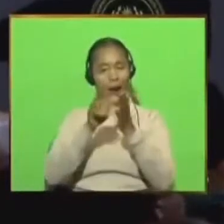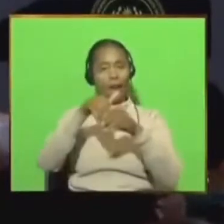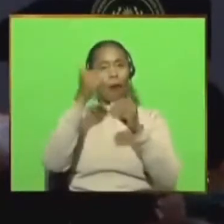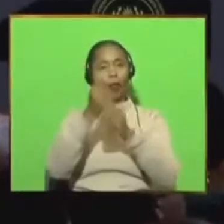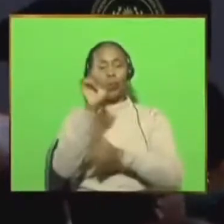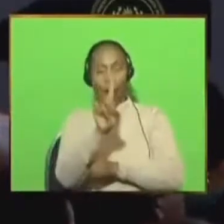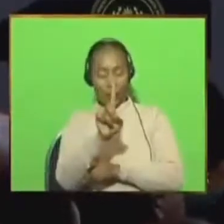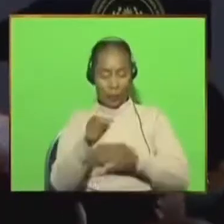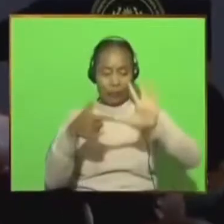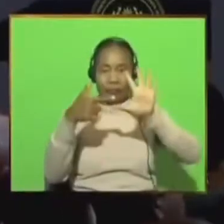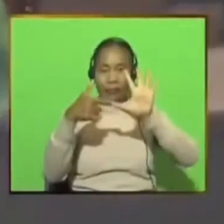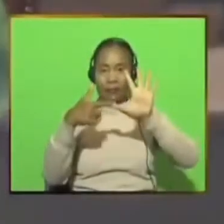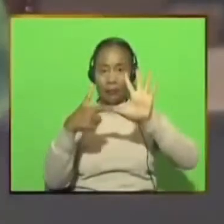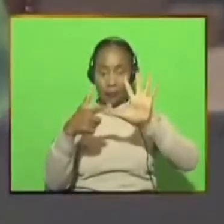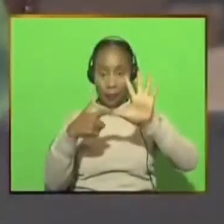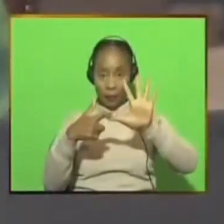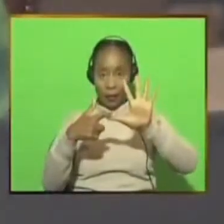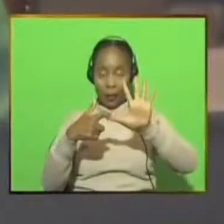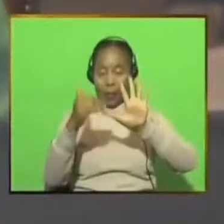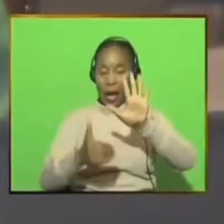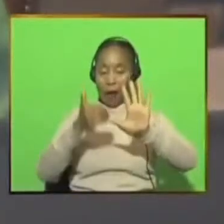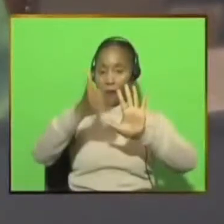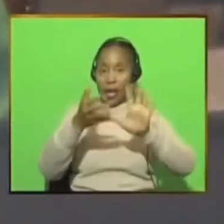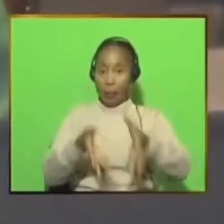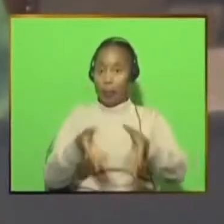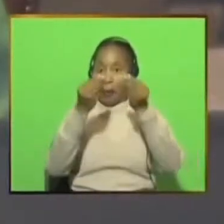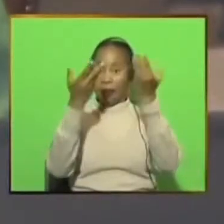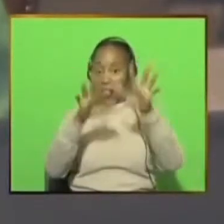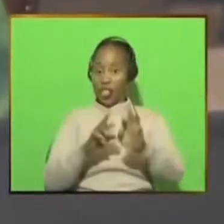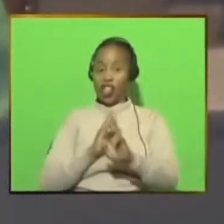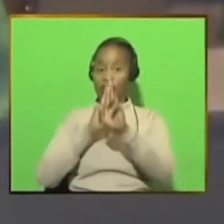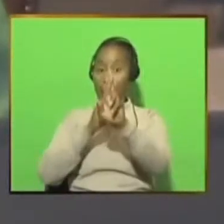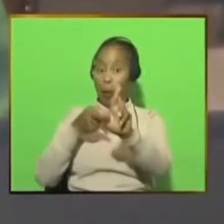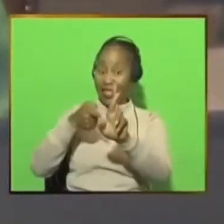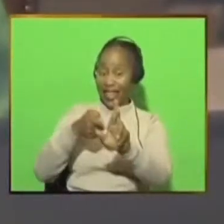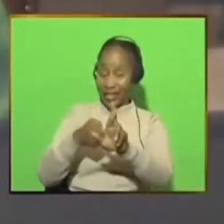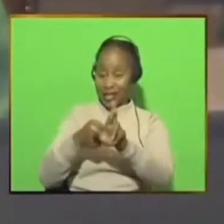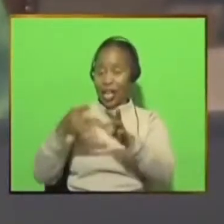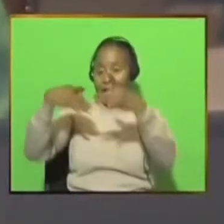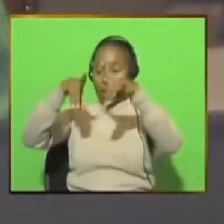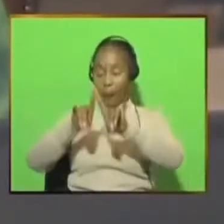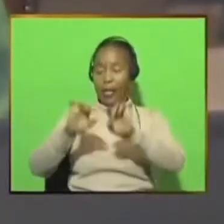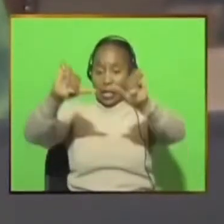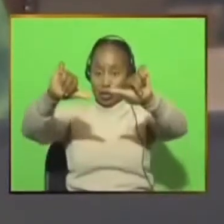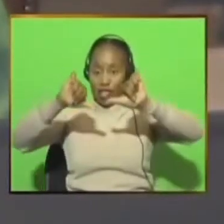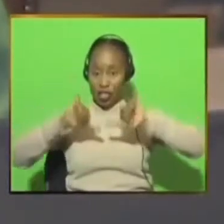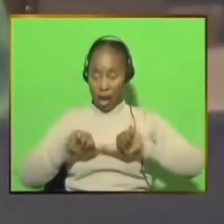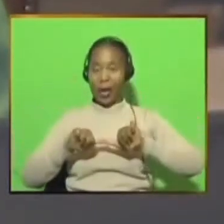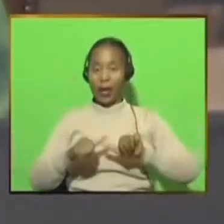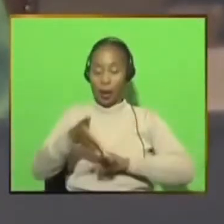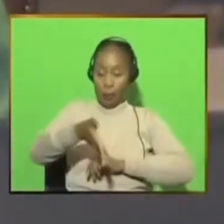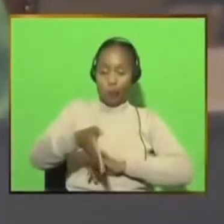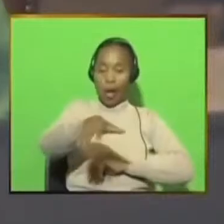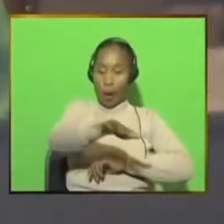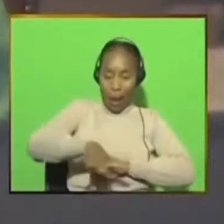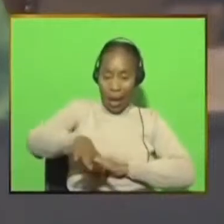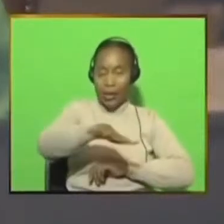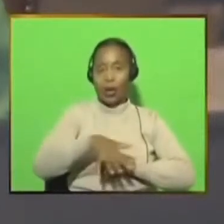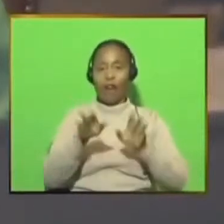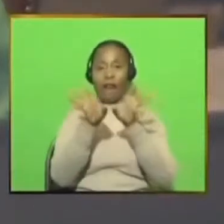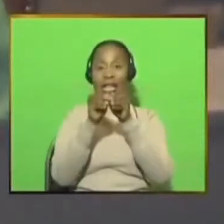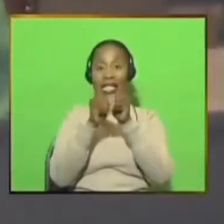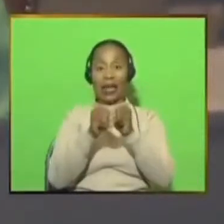5, on receipt of the report, the presiding officer must return to the place of the meeting, which